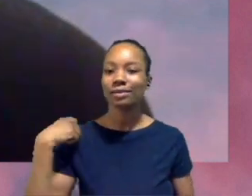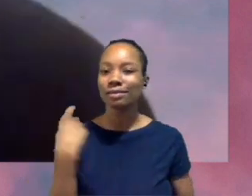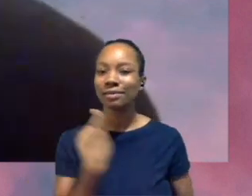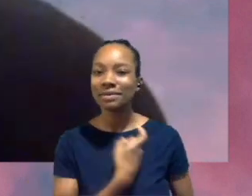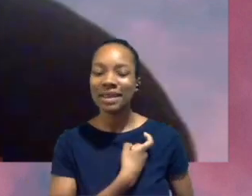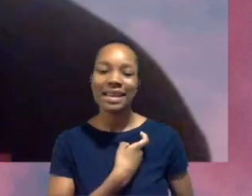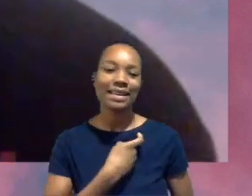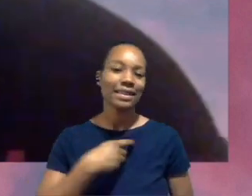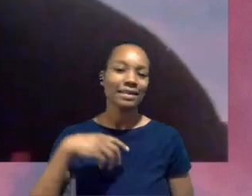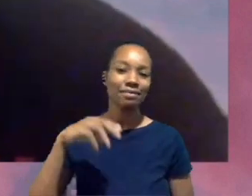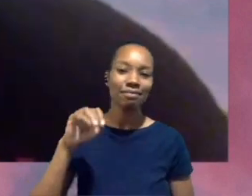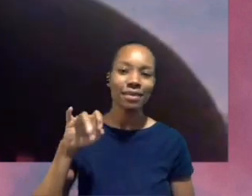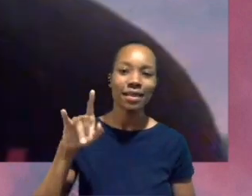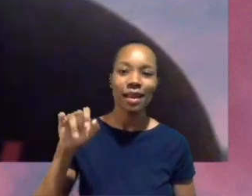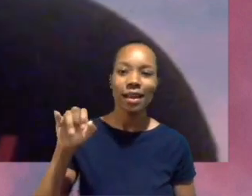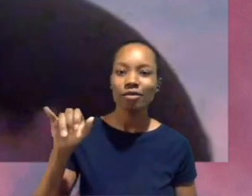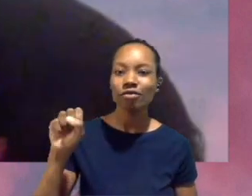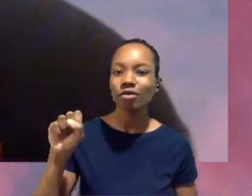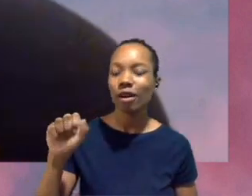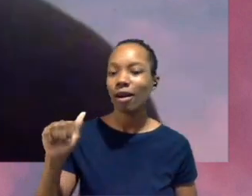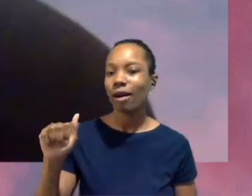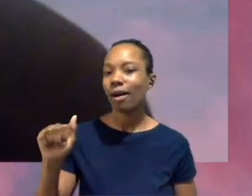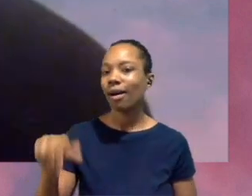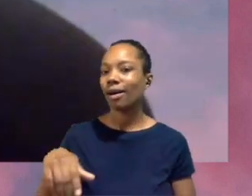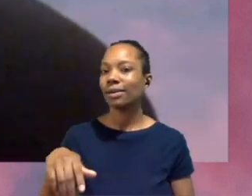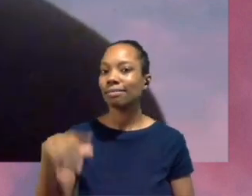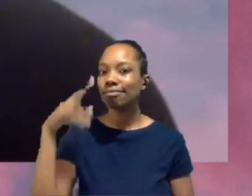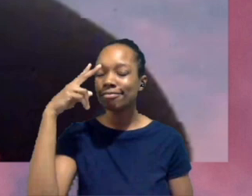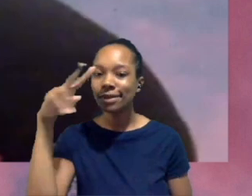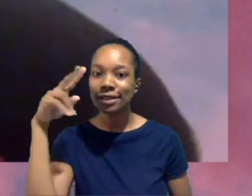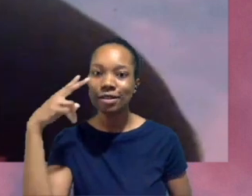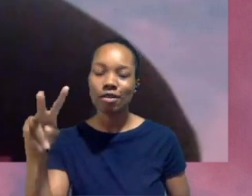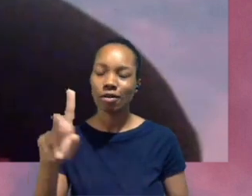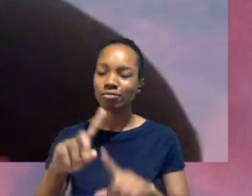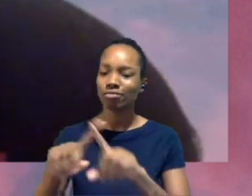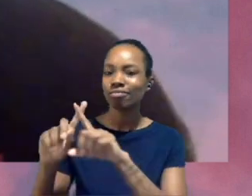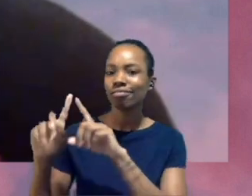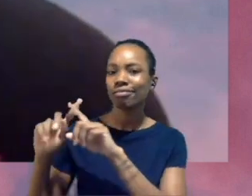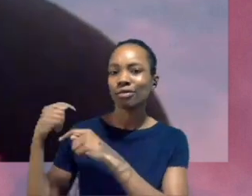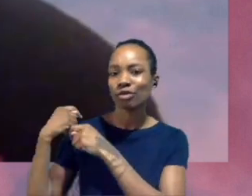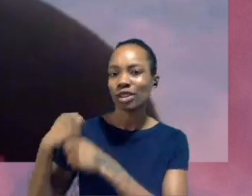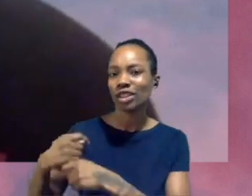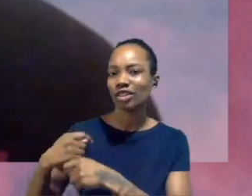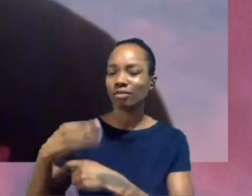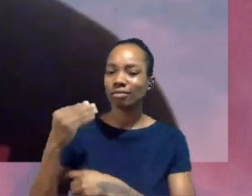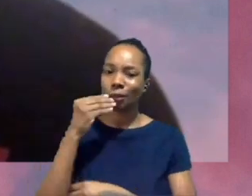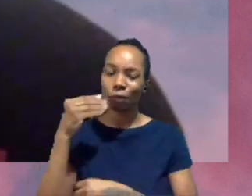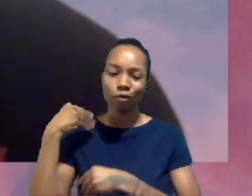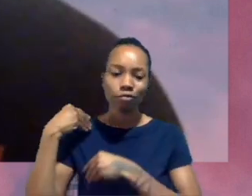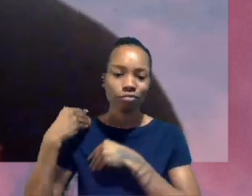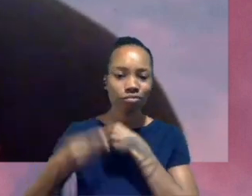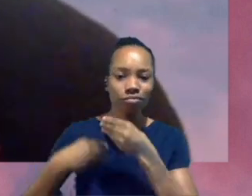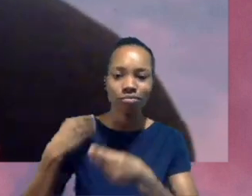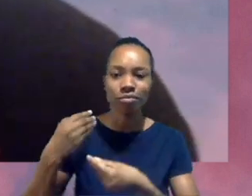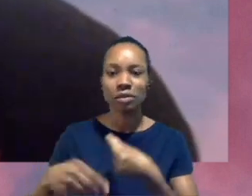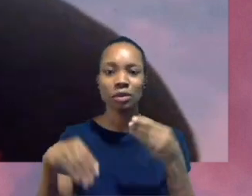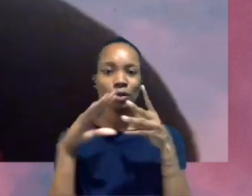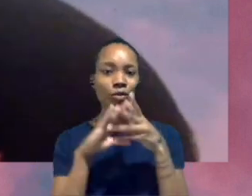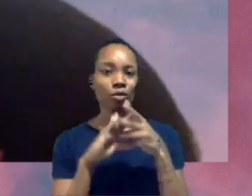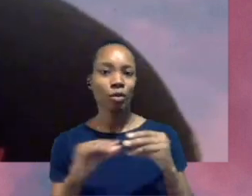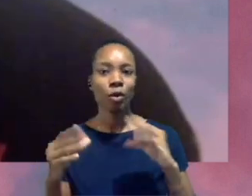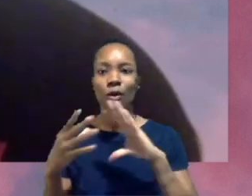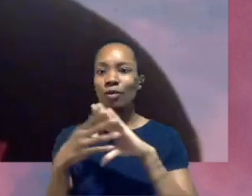unique dish of culture and history, recipes passed down like stories we left our children. We know where we come